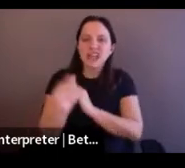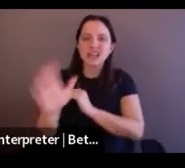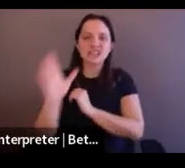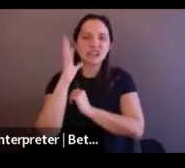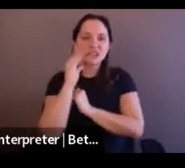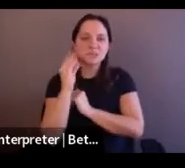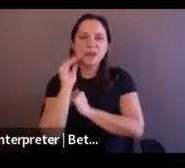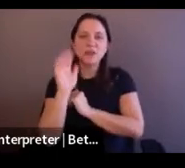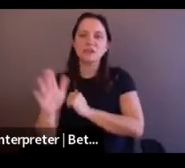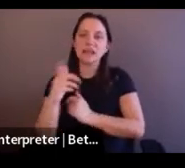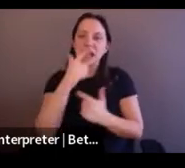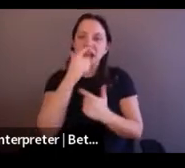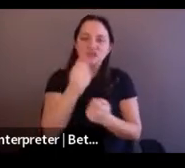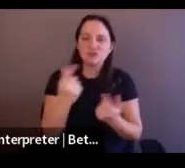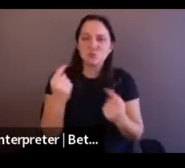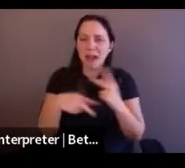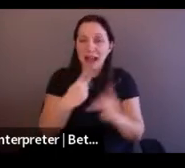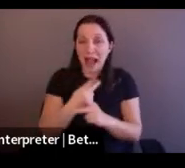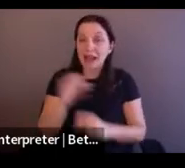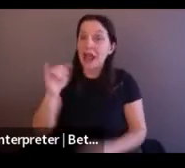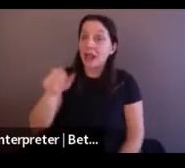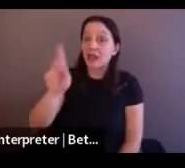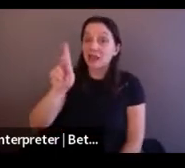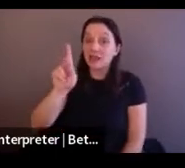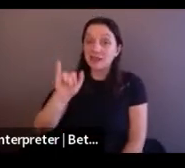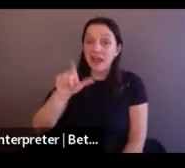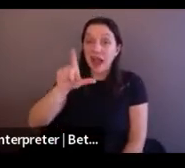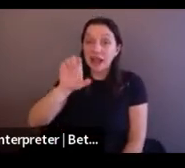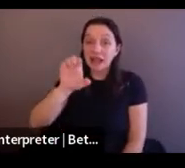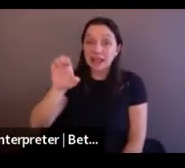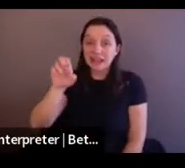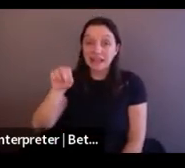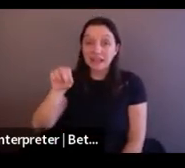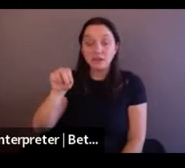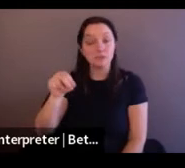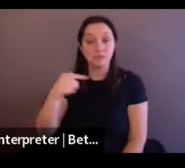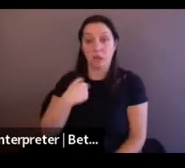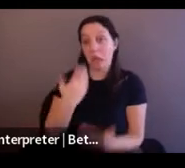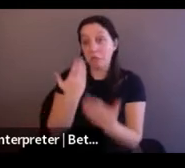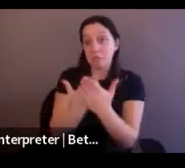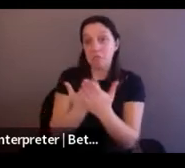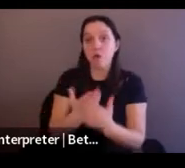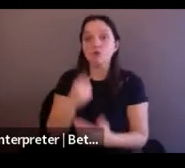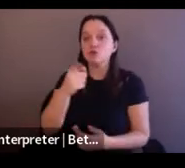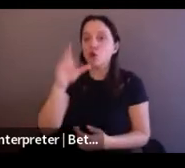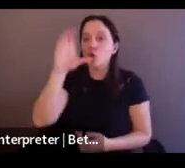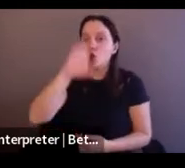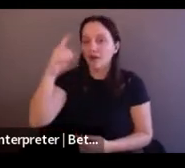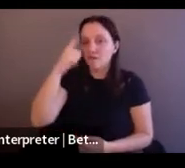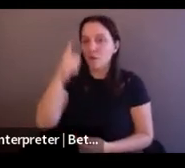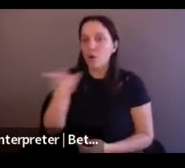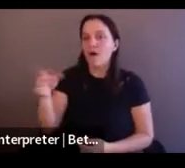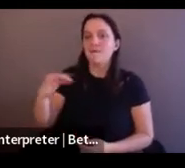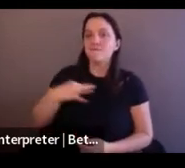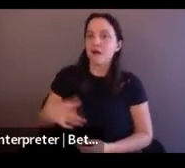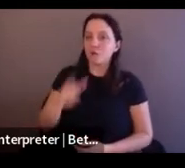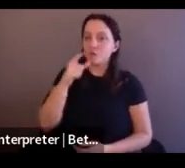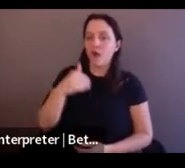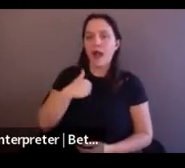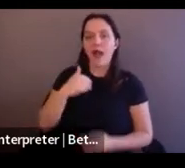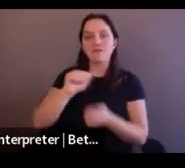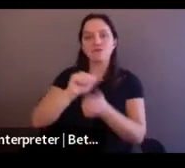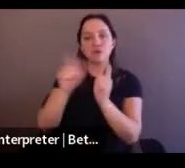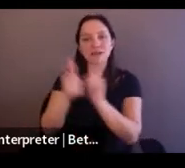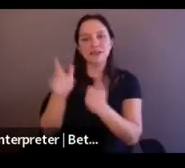in the case of Kylene, you know, you're targeting people with translation skills, with the ability to sort of, you know, be fluent in